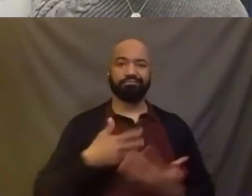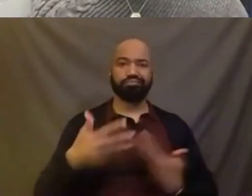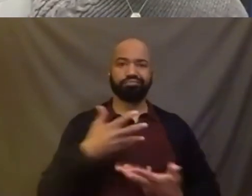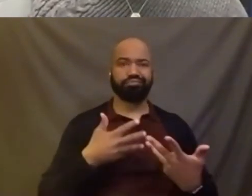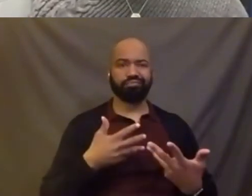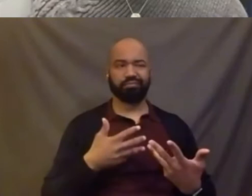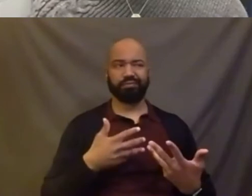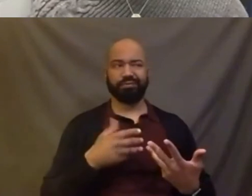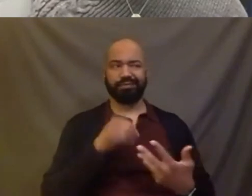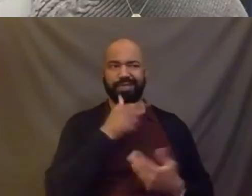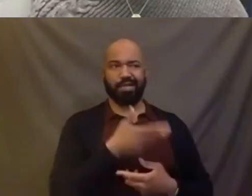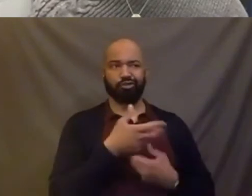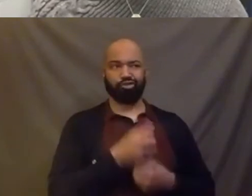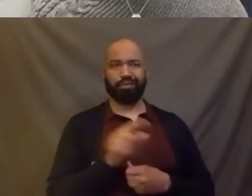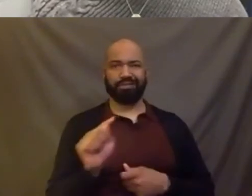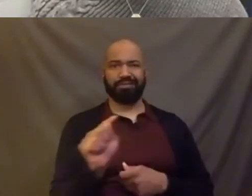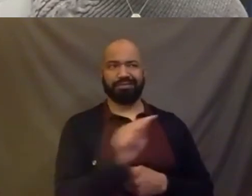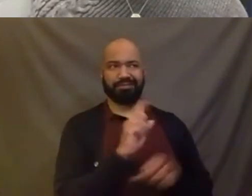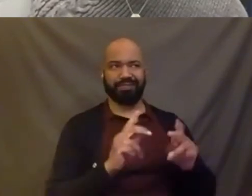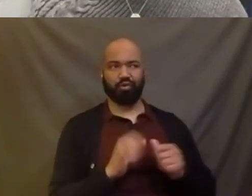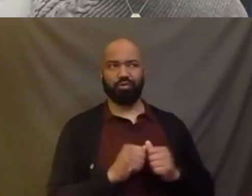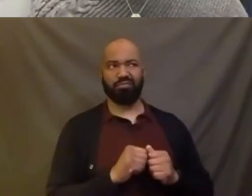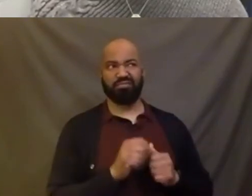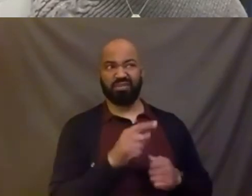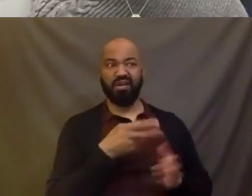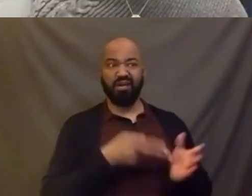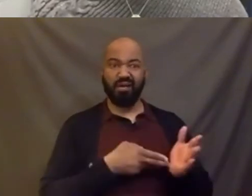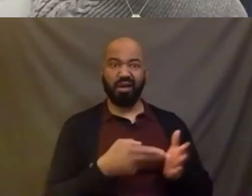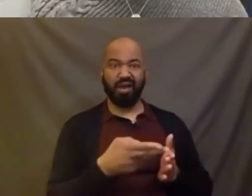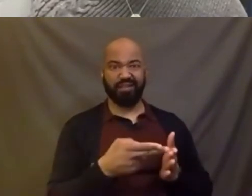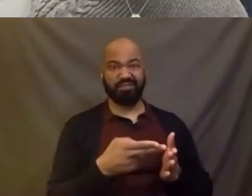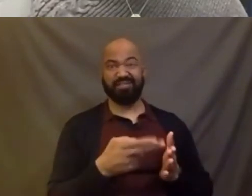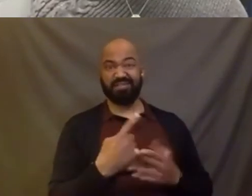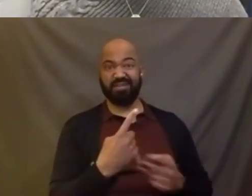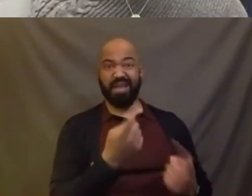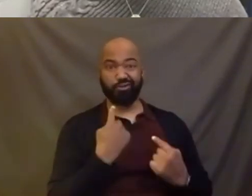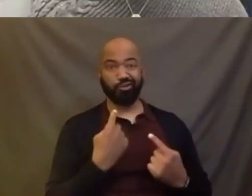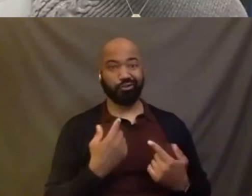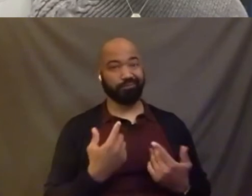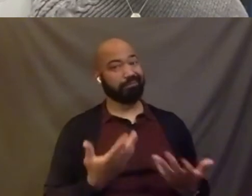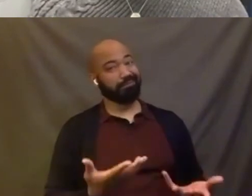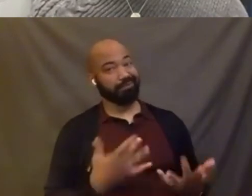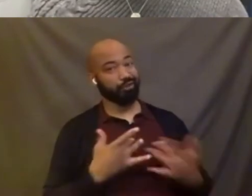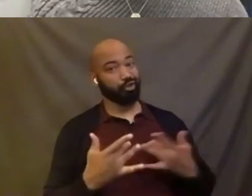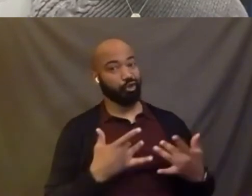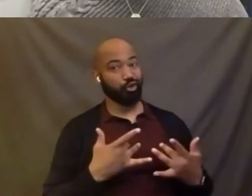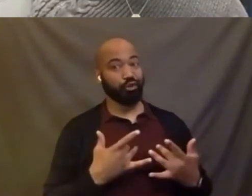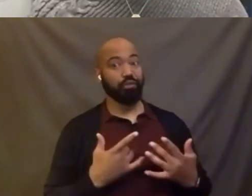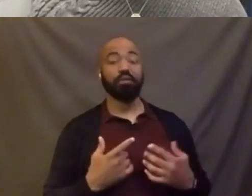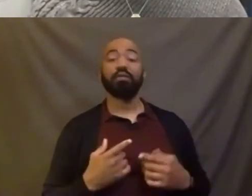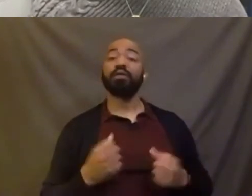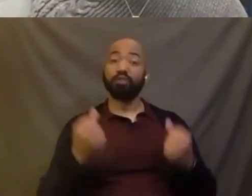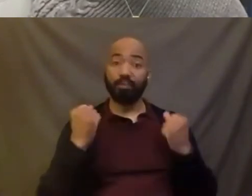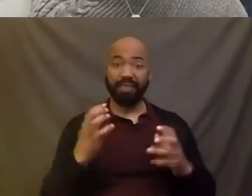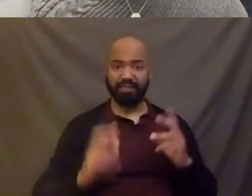trusting their friends to give them an honest answer. And that says a lot about friendship, but it's also, I think, a concern because we're so hungry, so many of us,